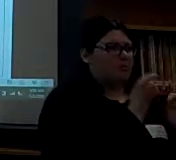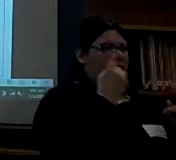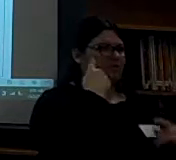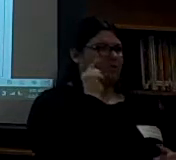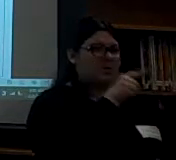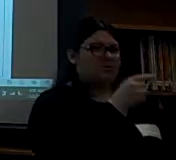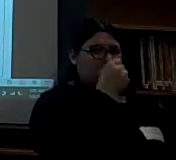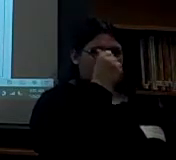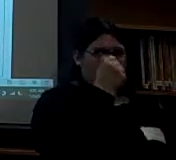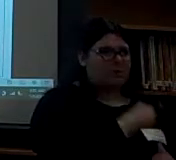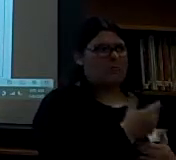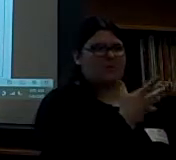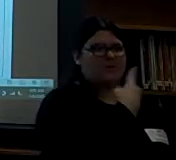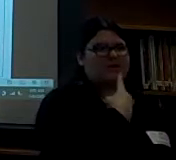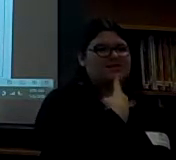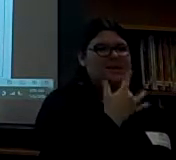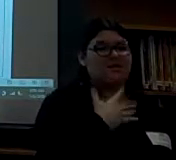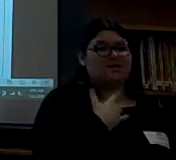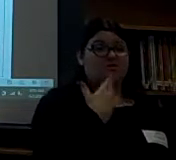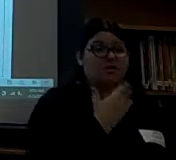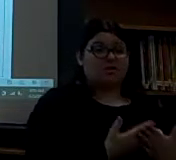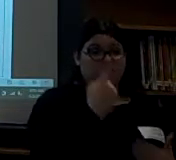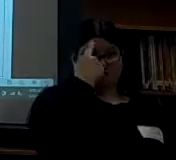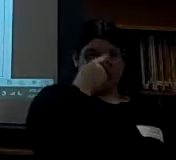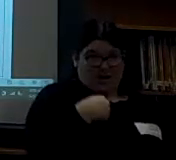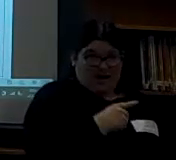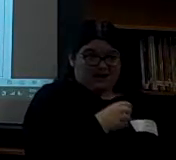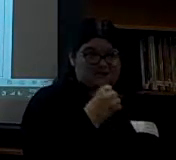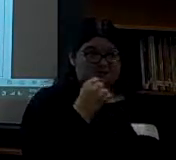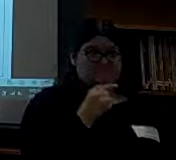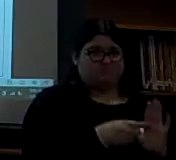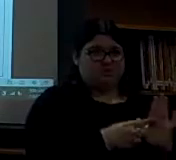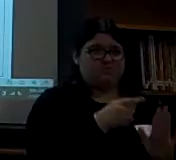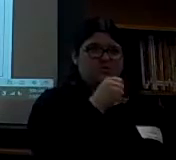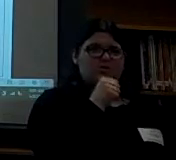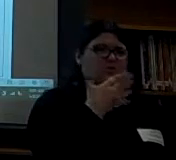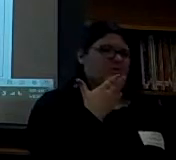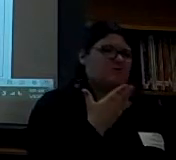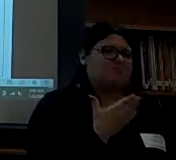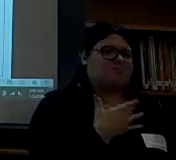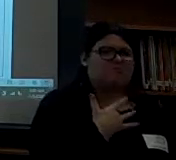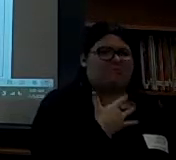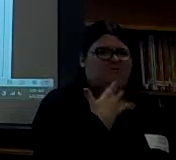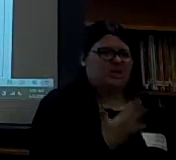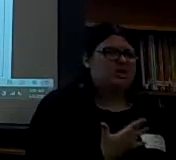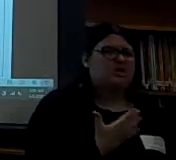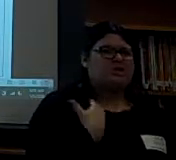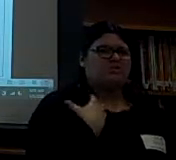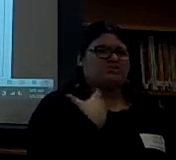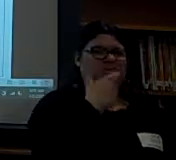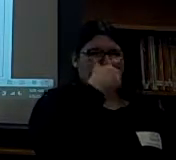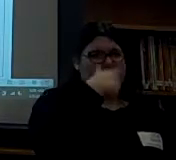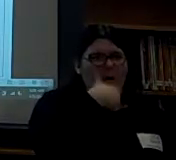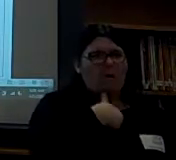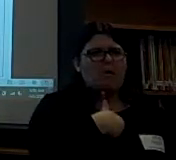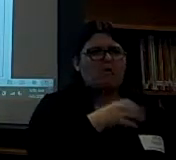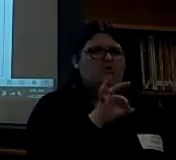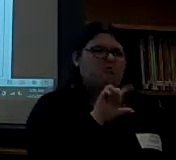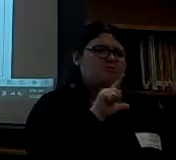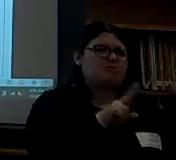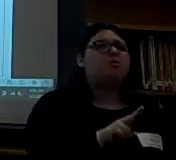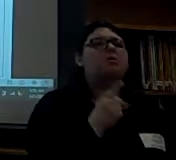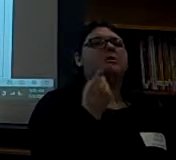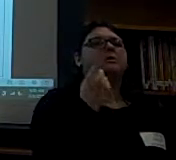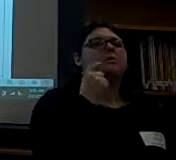say. You know, this feels good even for us. If, for example, you're not feeling well one day, you have a cold or the flu or something, and someone calls